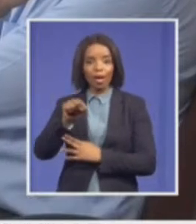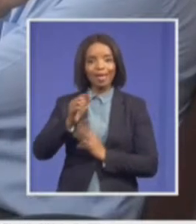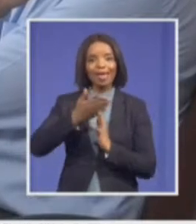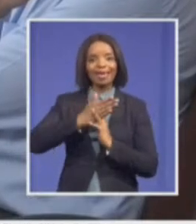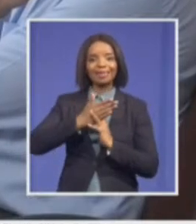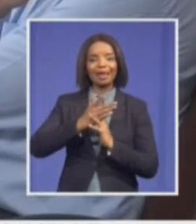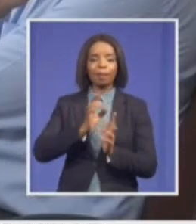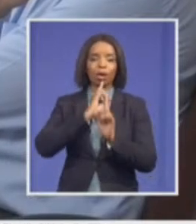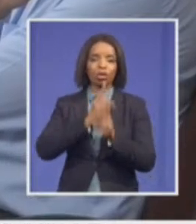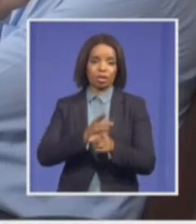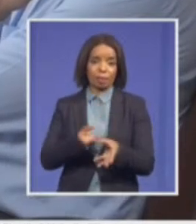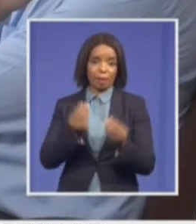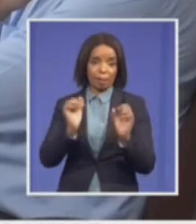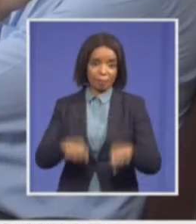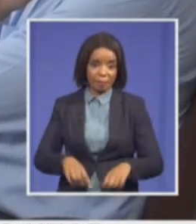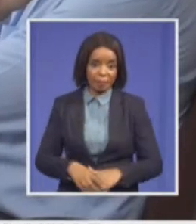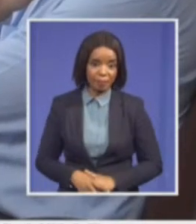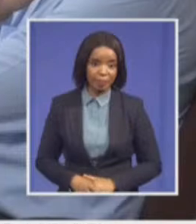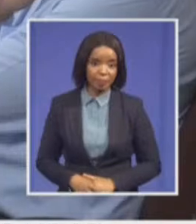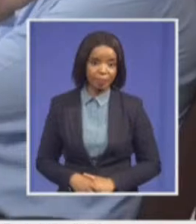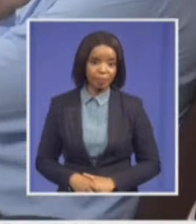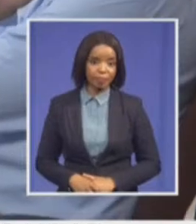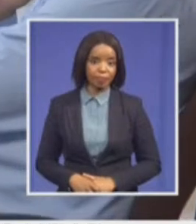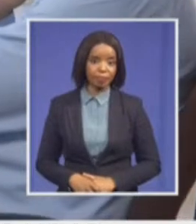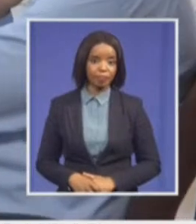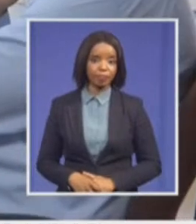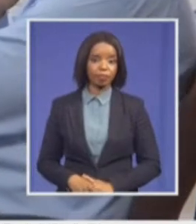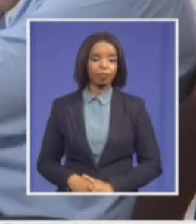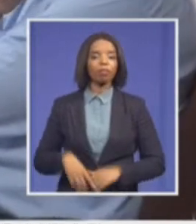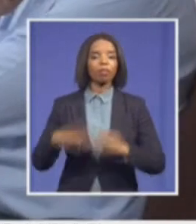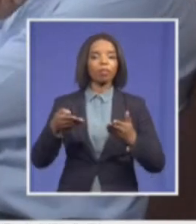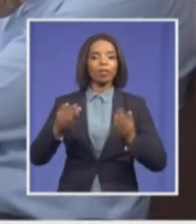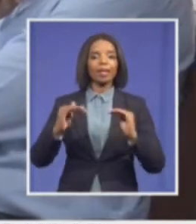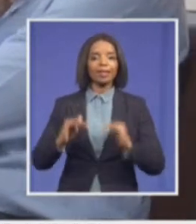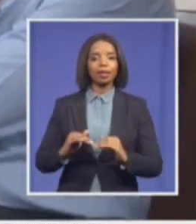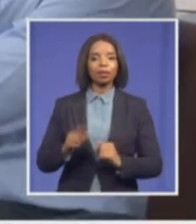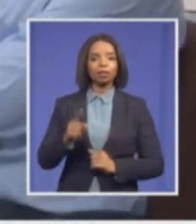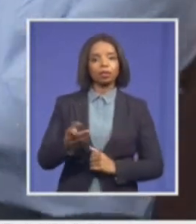And I see summons is issued within the 10-day period. That's correct. Yeah.